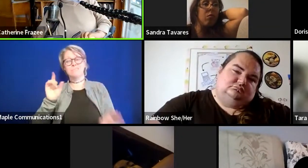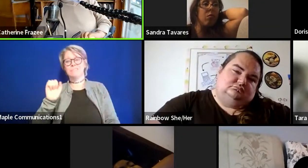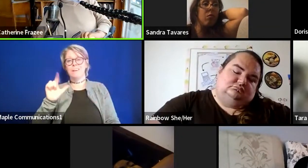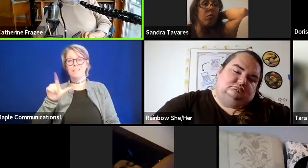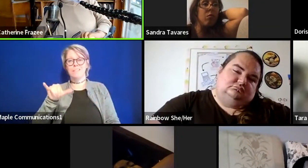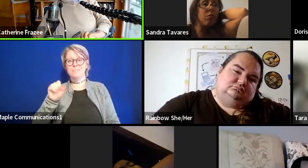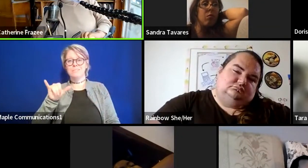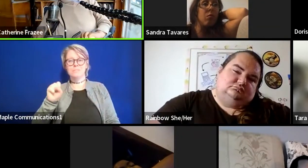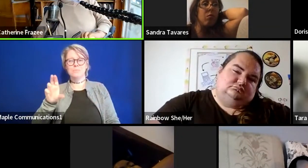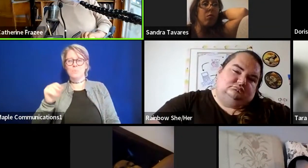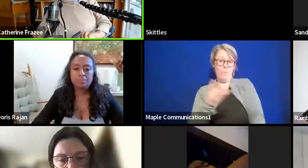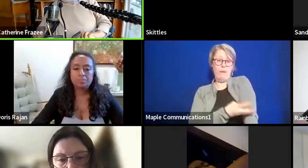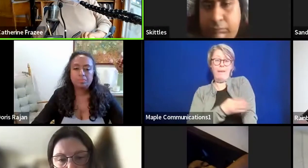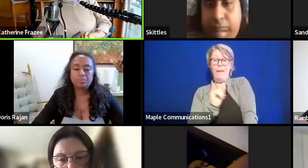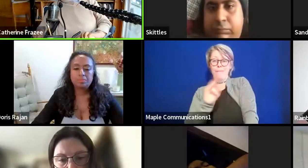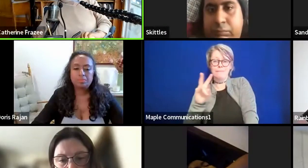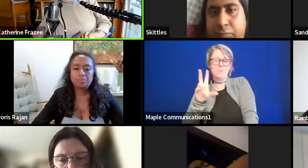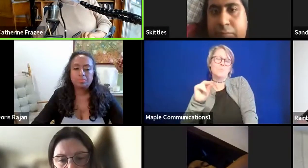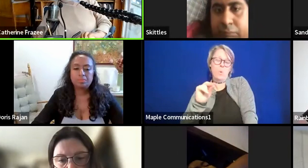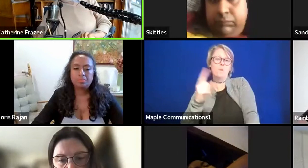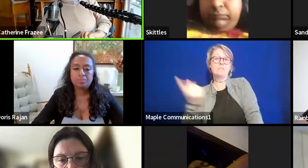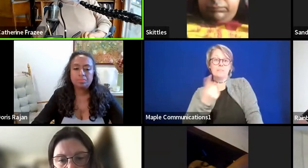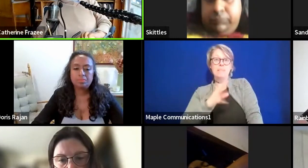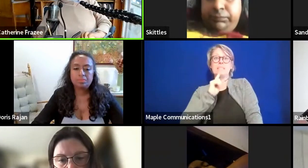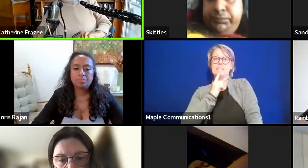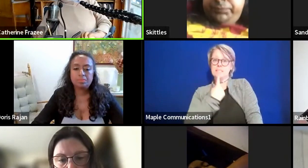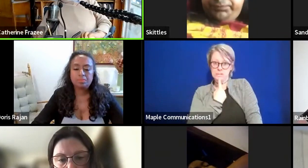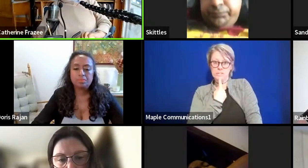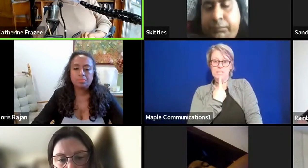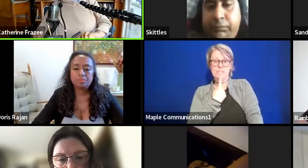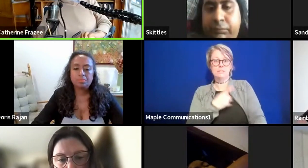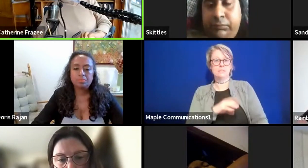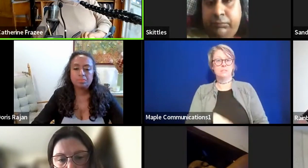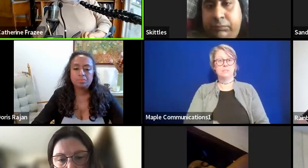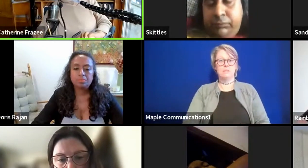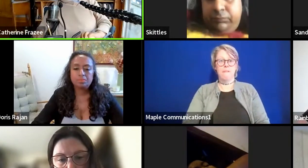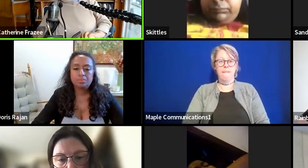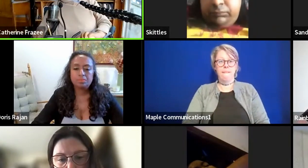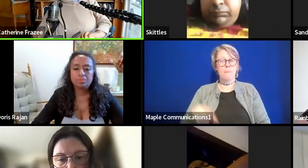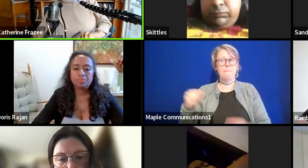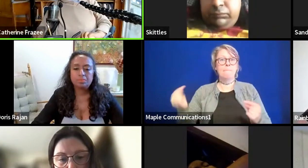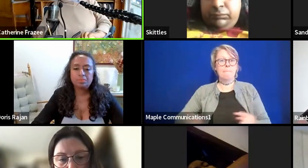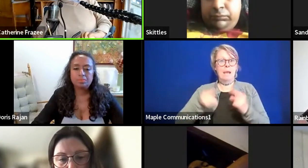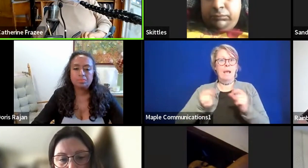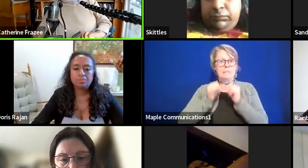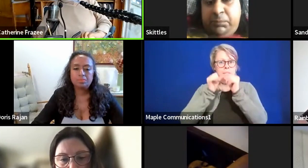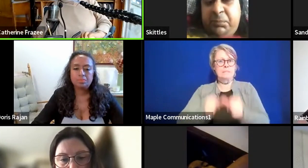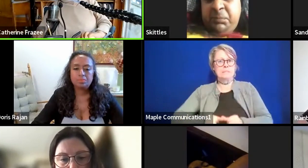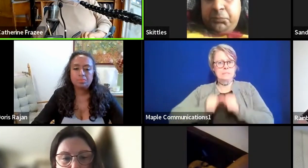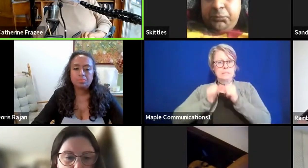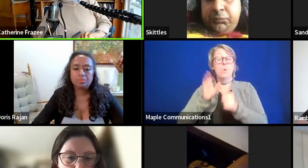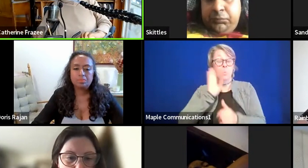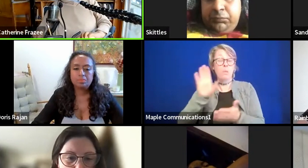an intravenous. There's nothing to unplug, but they're in terrible pain. They're going